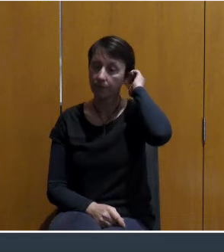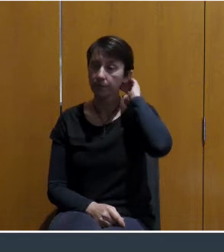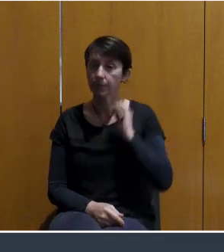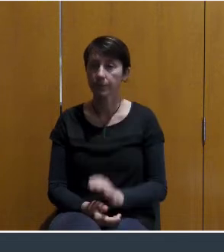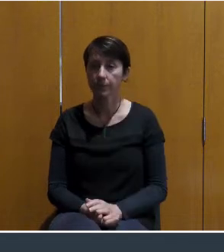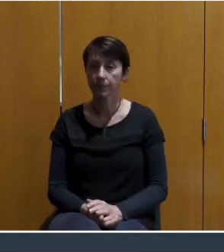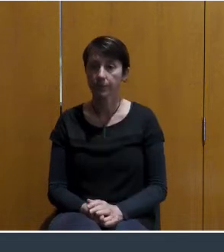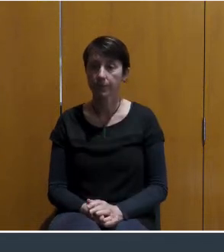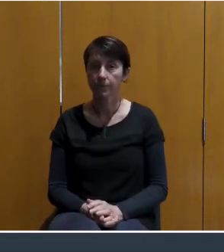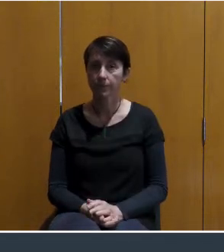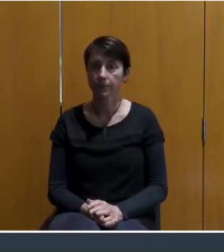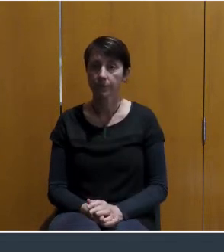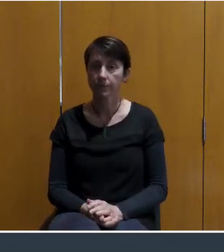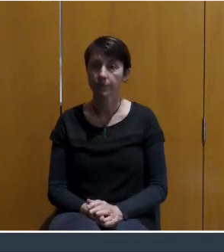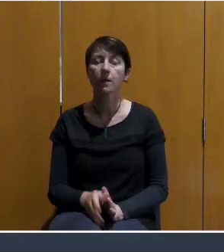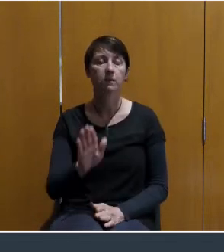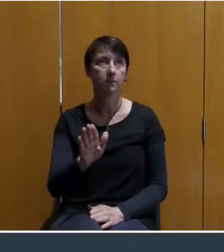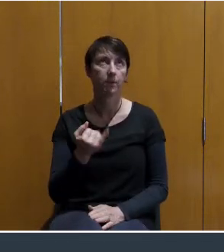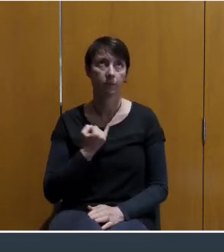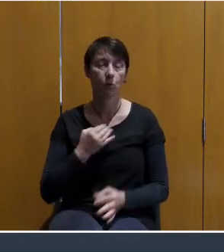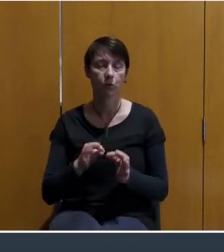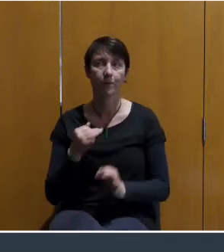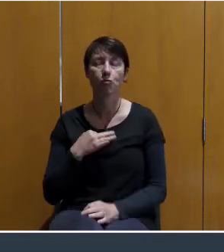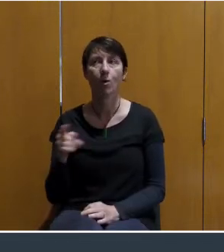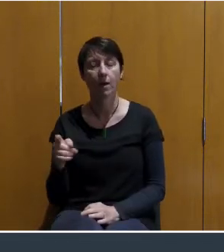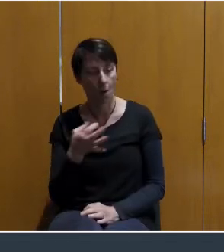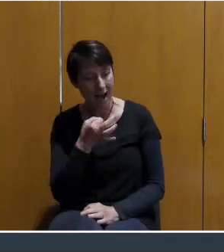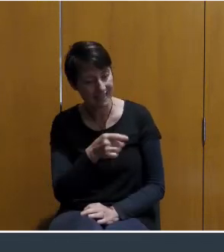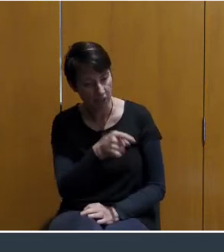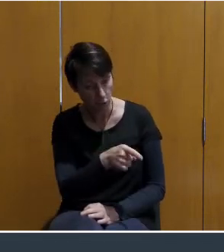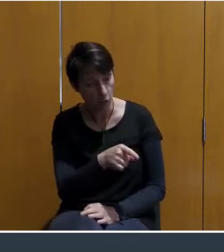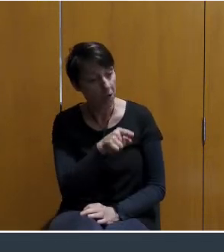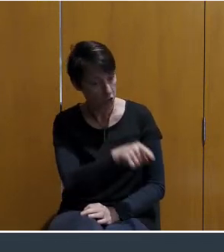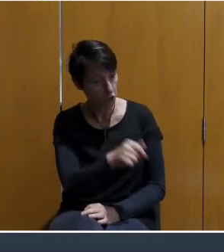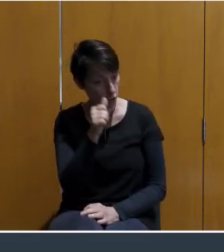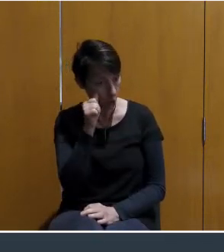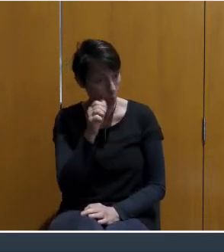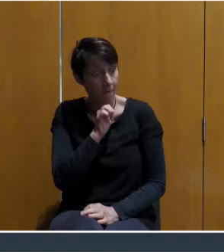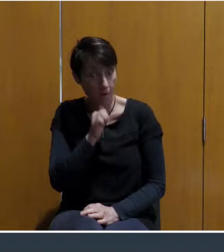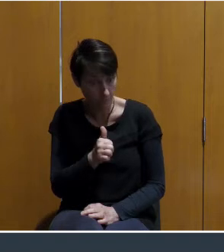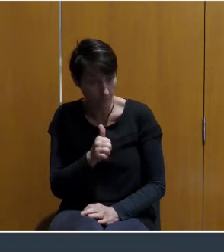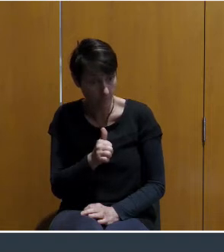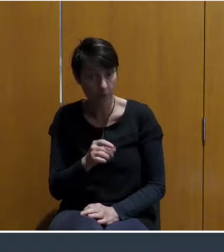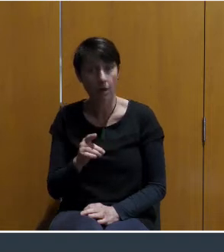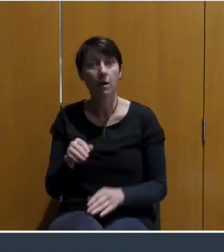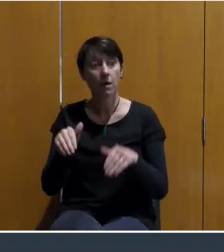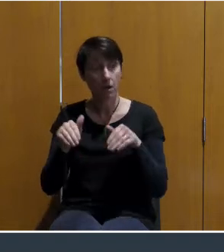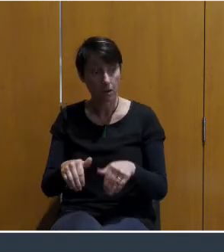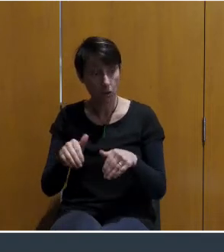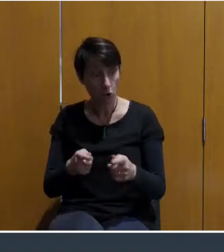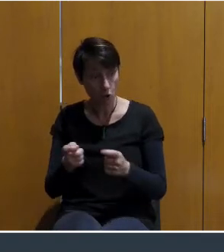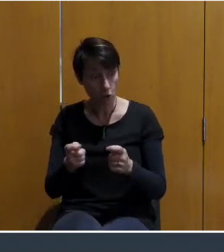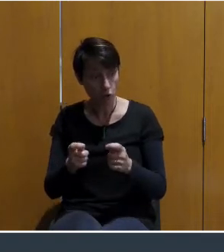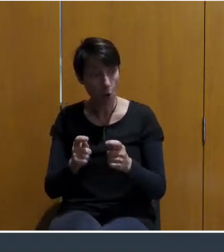have consulted them, and they would be in party to what you're wanting to propose.